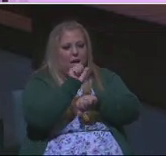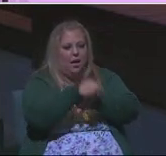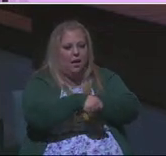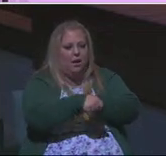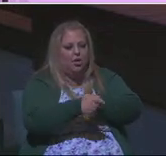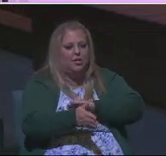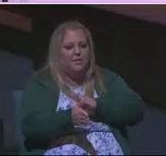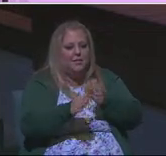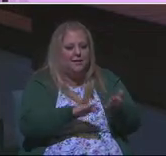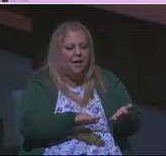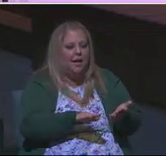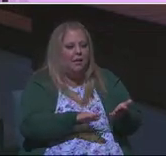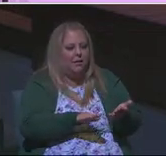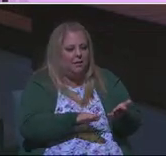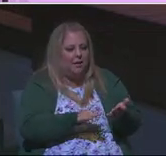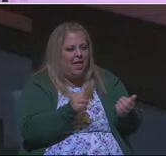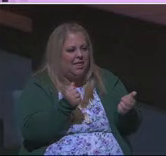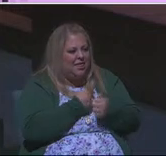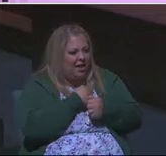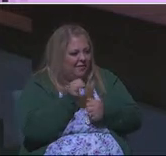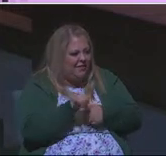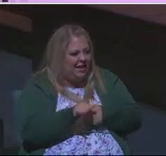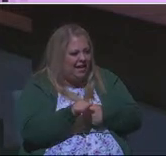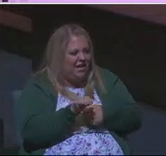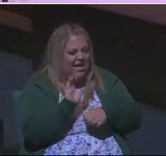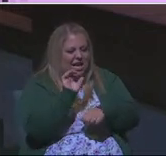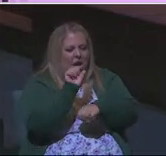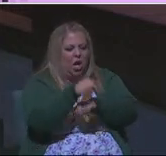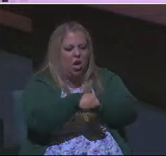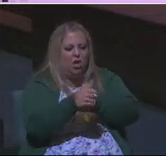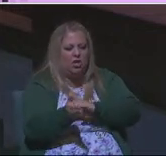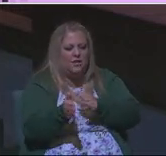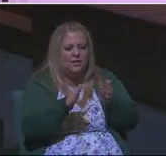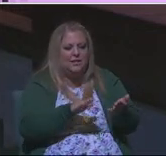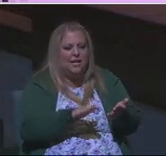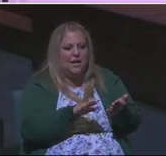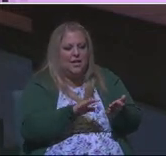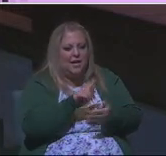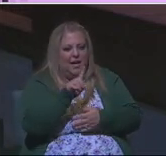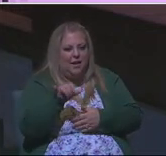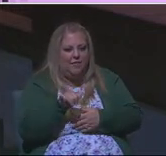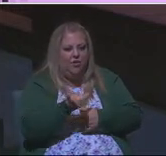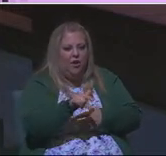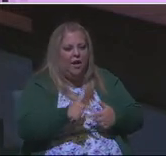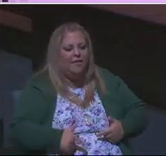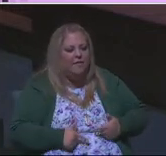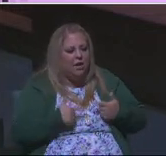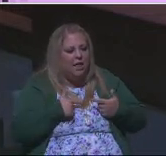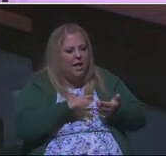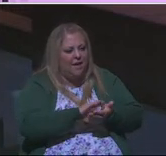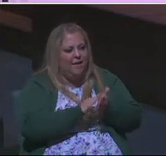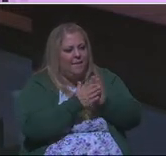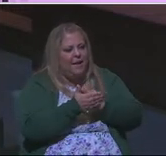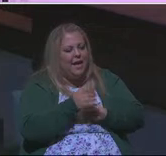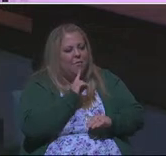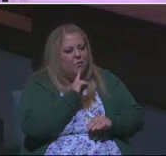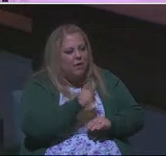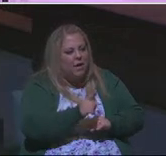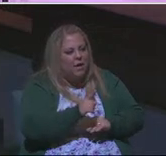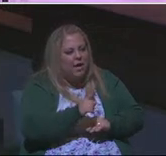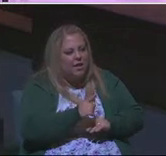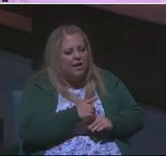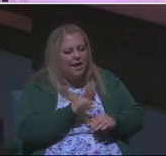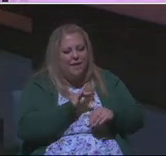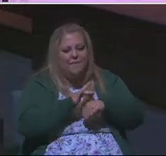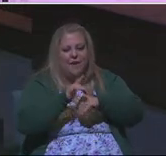death. I love that. He conquered death, and eternal life became a reality and available to